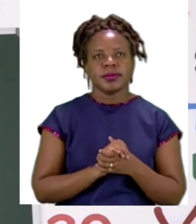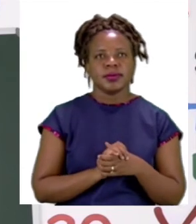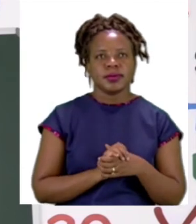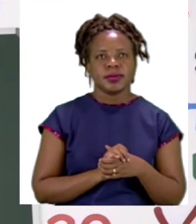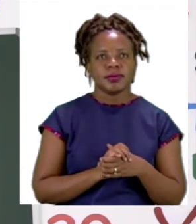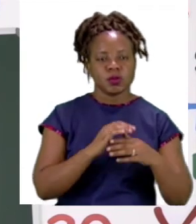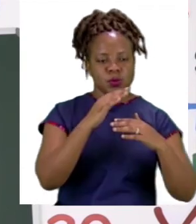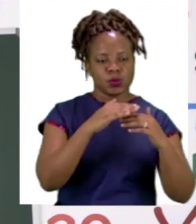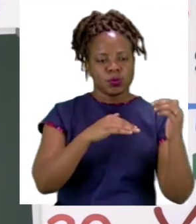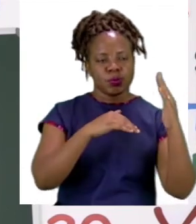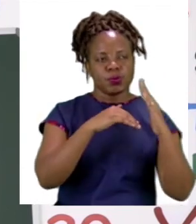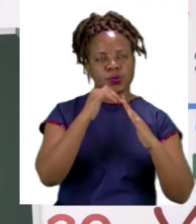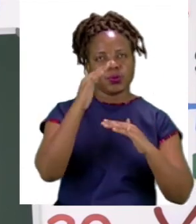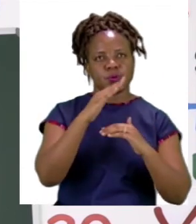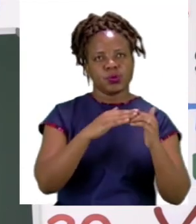There we go.